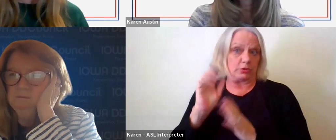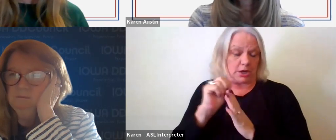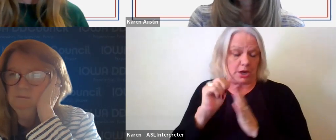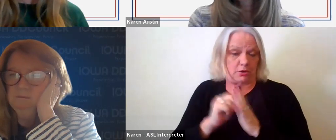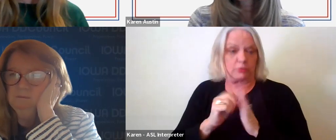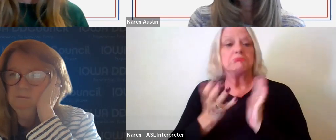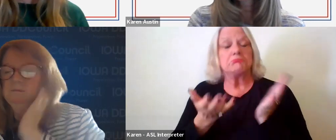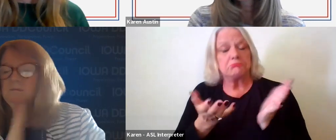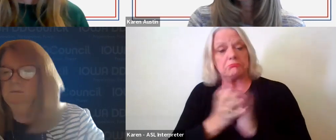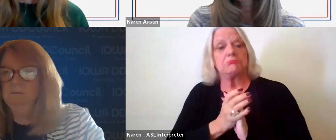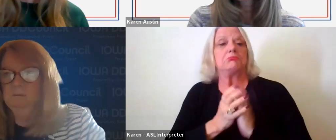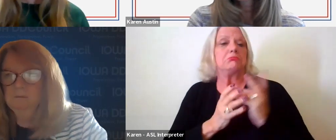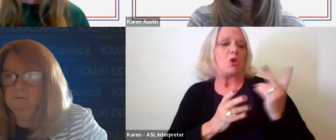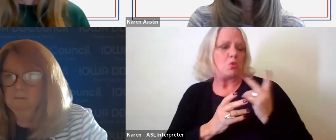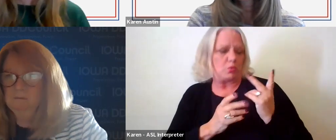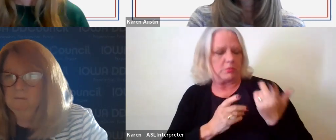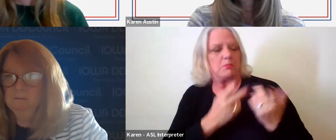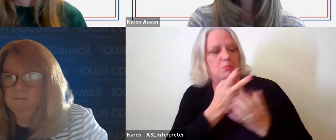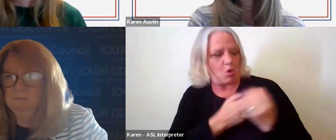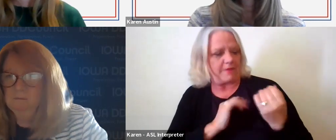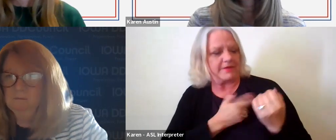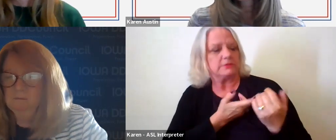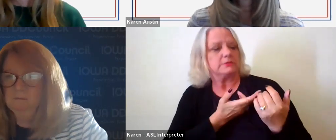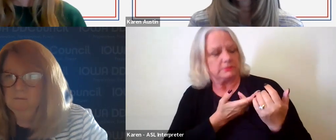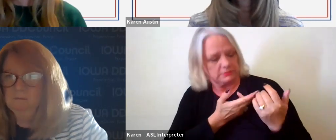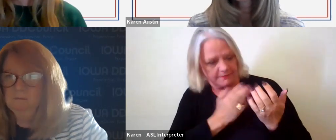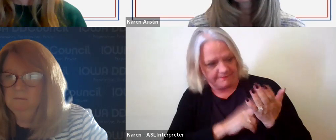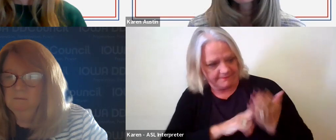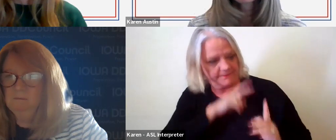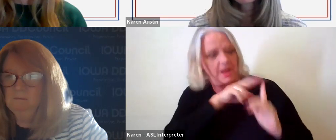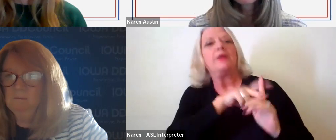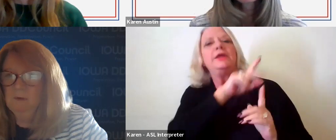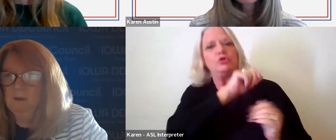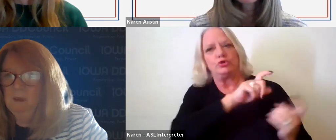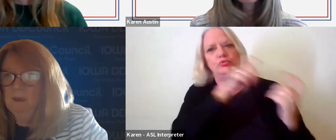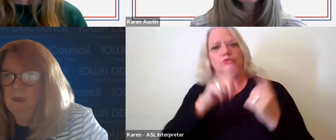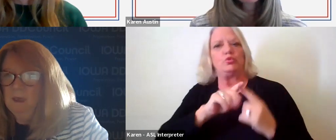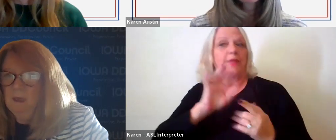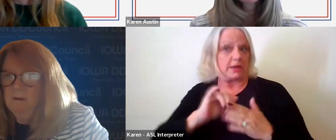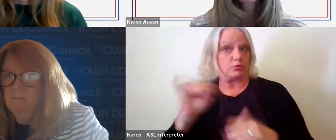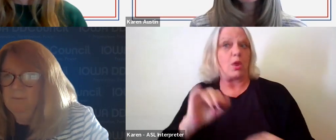I were filing jointly, Brooke could also contribute and take up to that deduction.